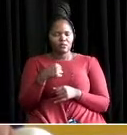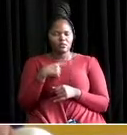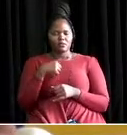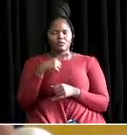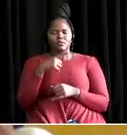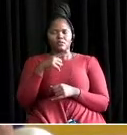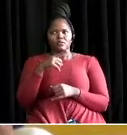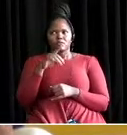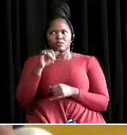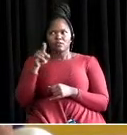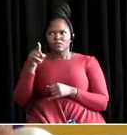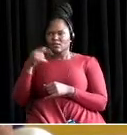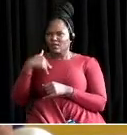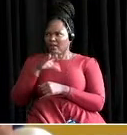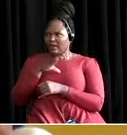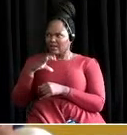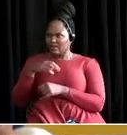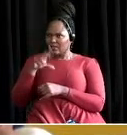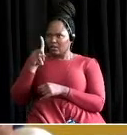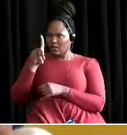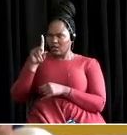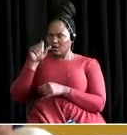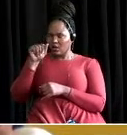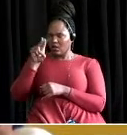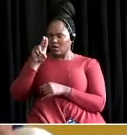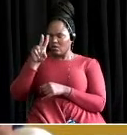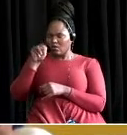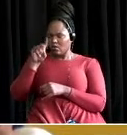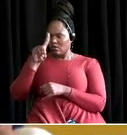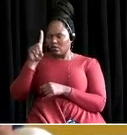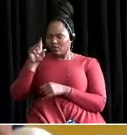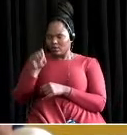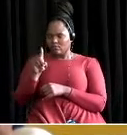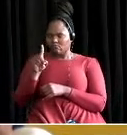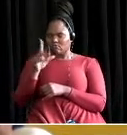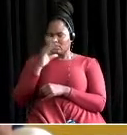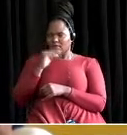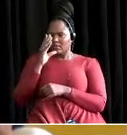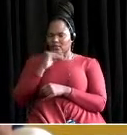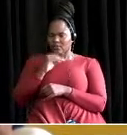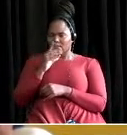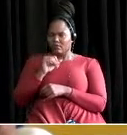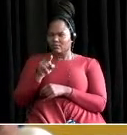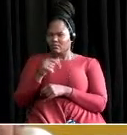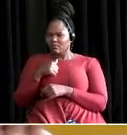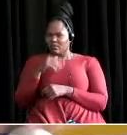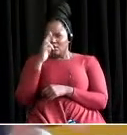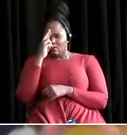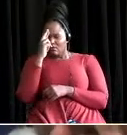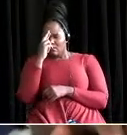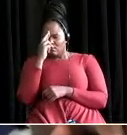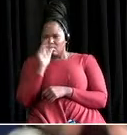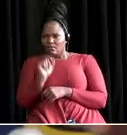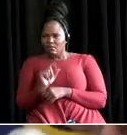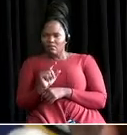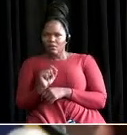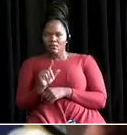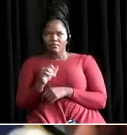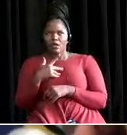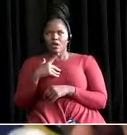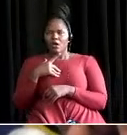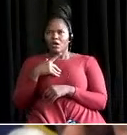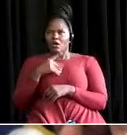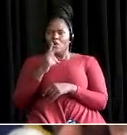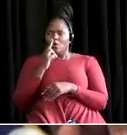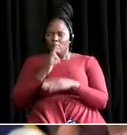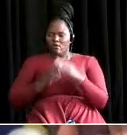Yes. Is Councillor Kaunda speaking? Yeah, well. I don't remember, Honorable